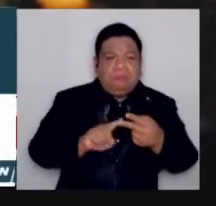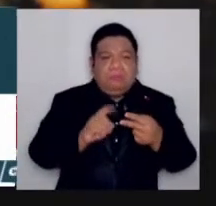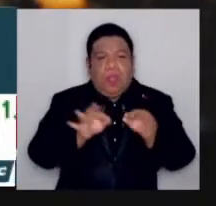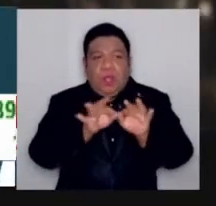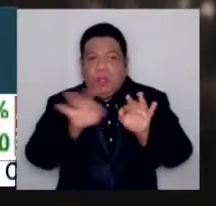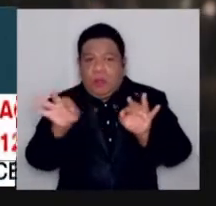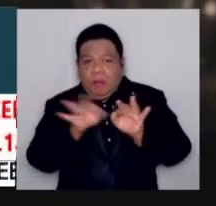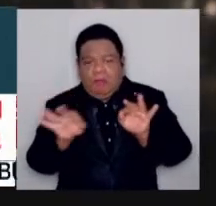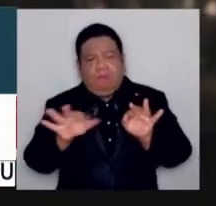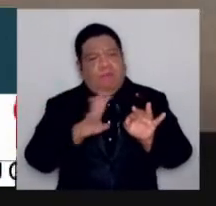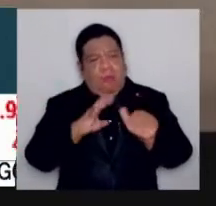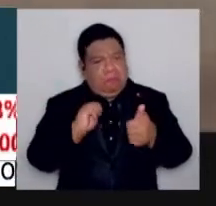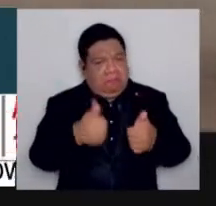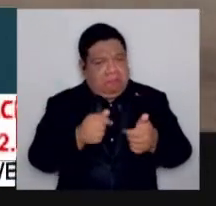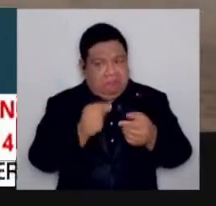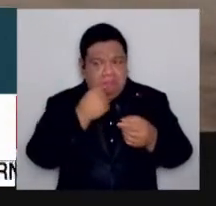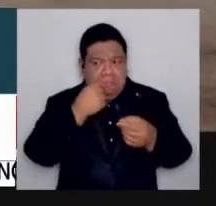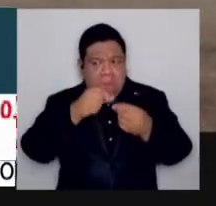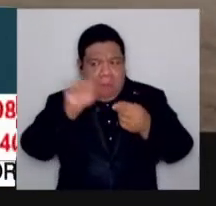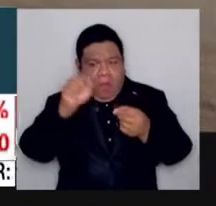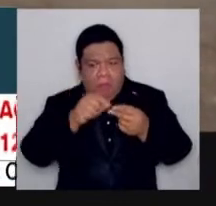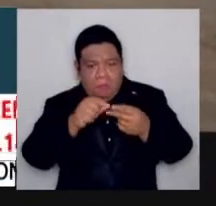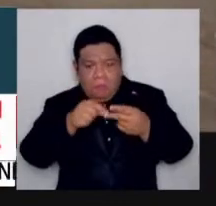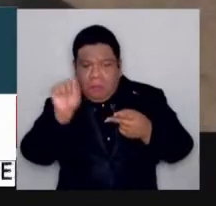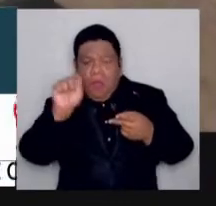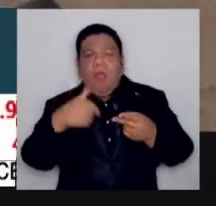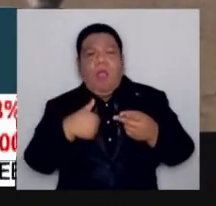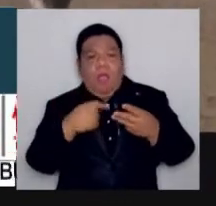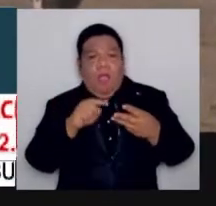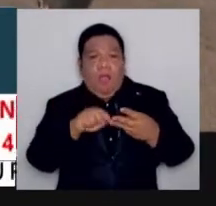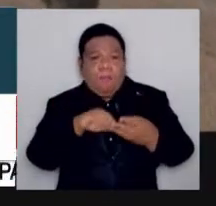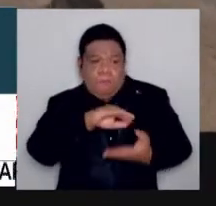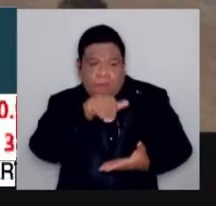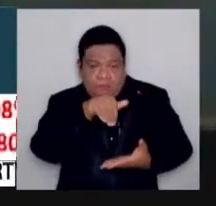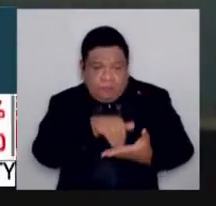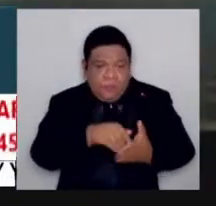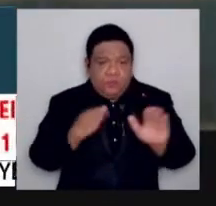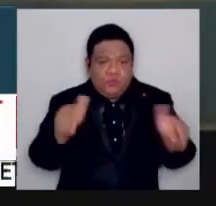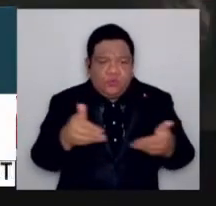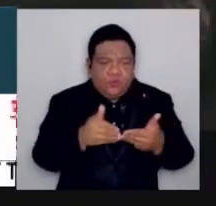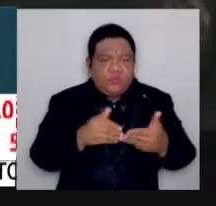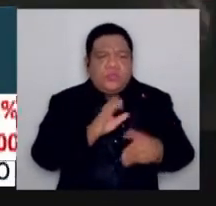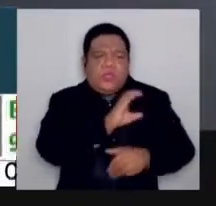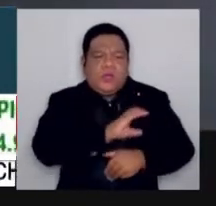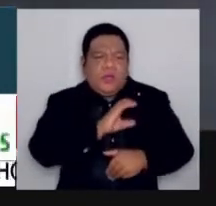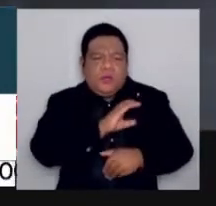It even has mid and post-credit scenes to introduce characters you really won't care about.